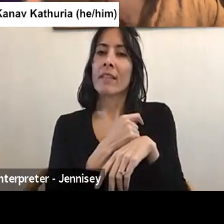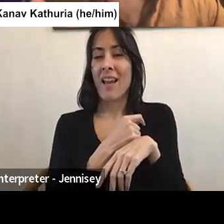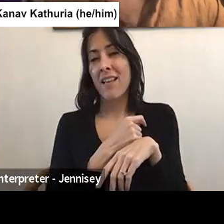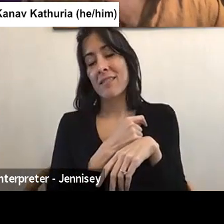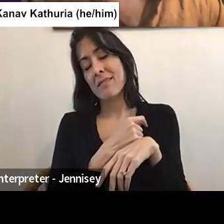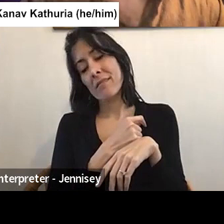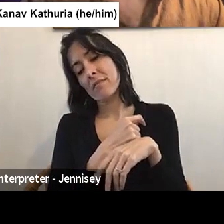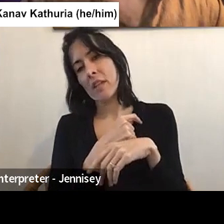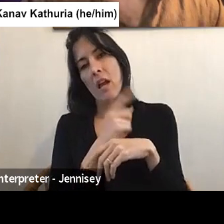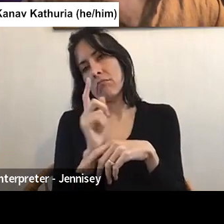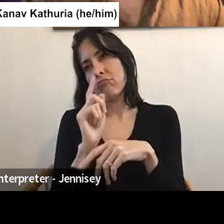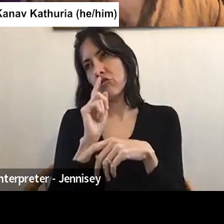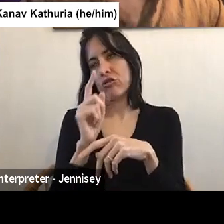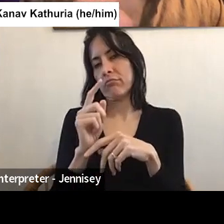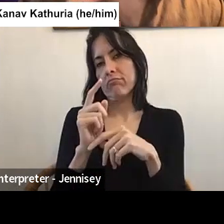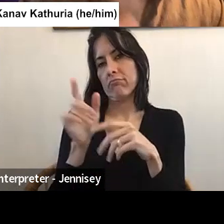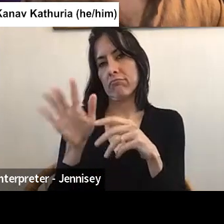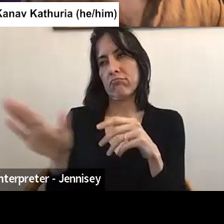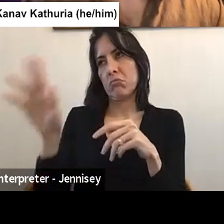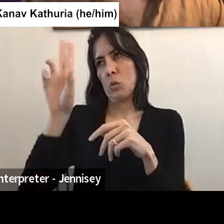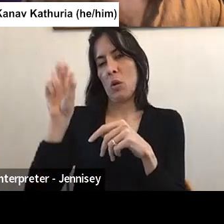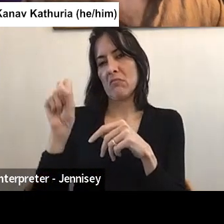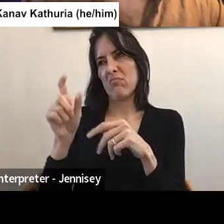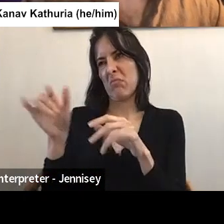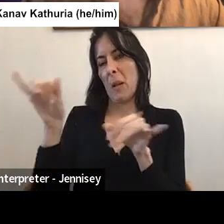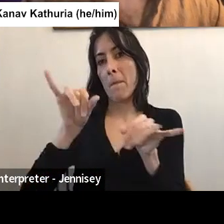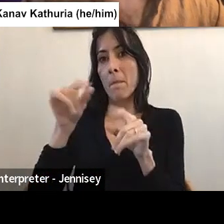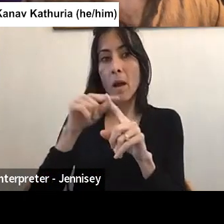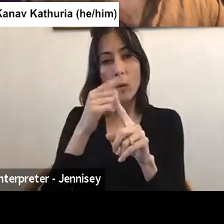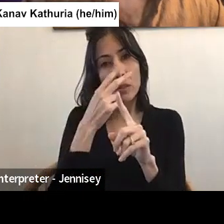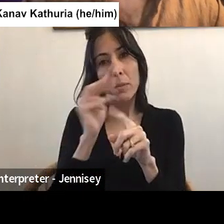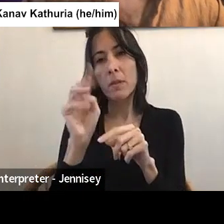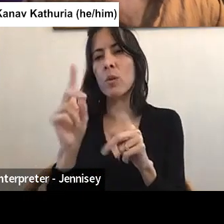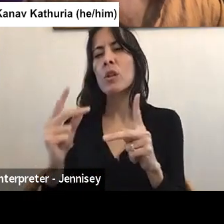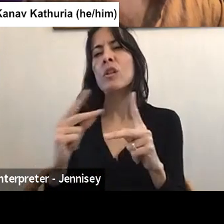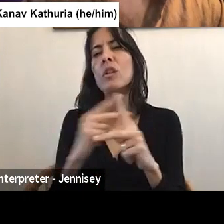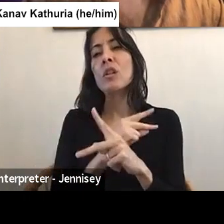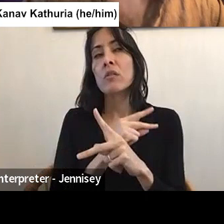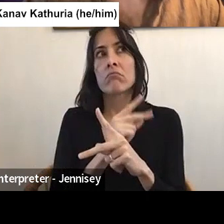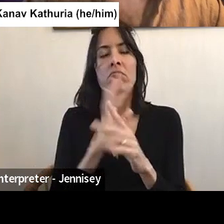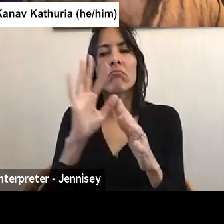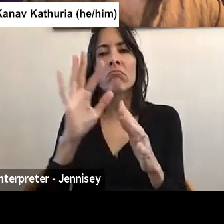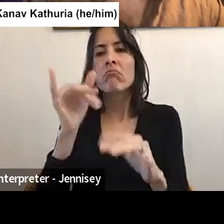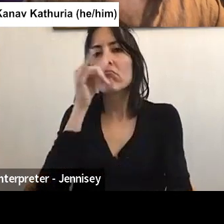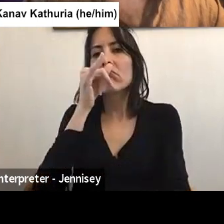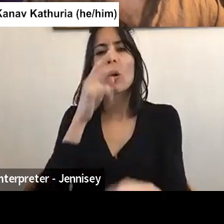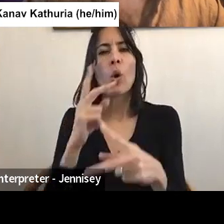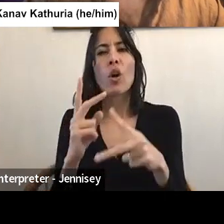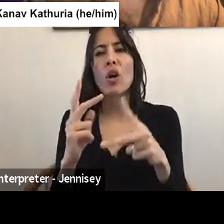but especially in Maryland, things got even worse. Things got unimaginably worse. You